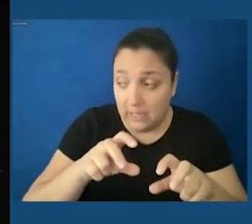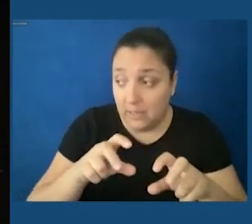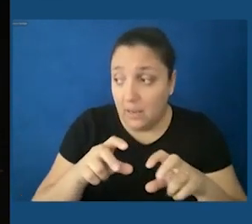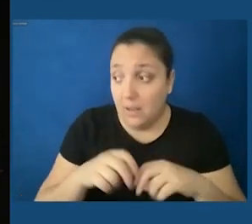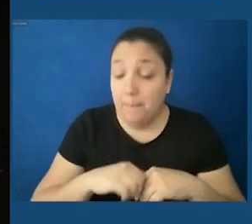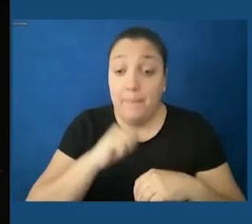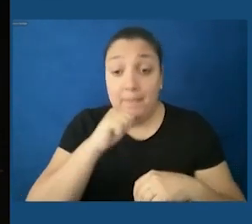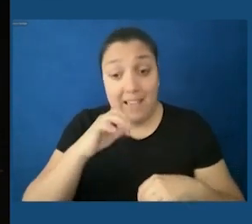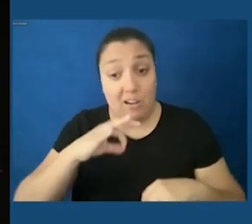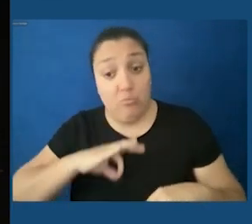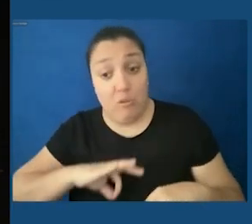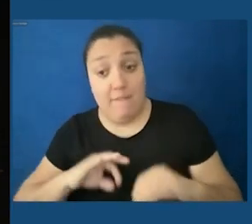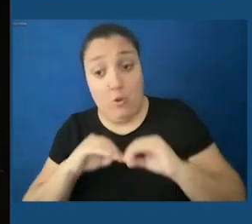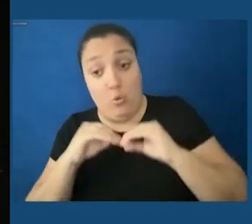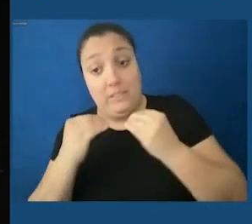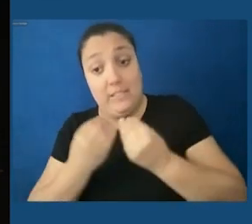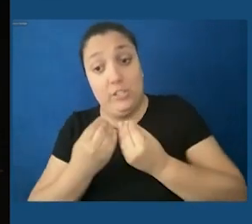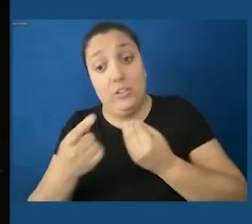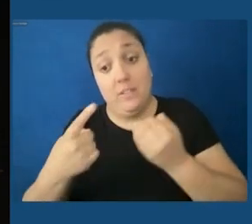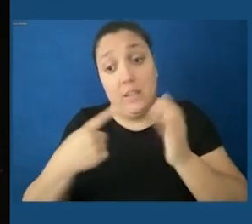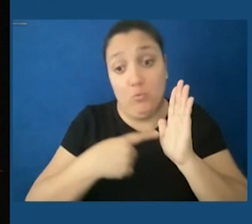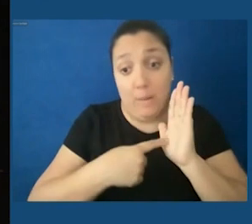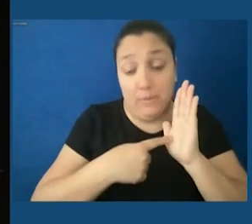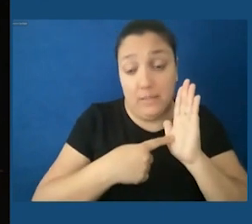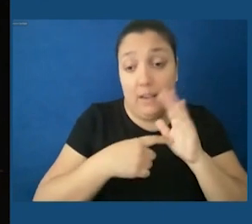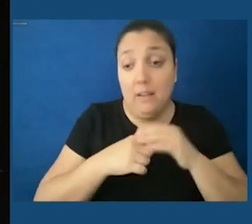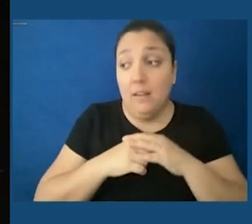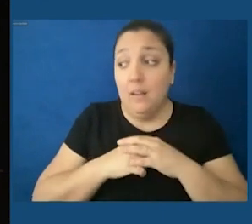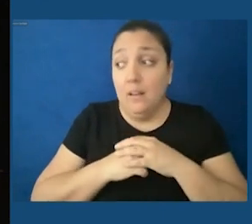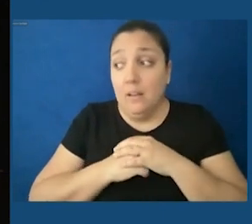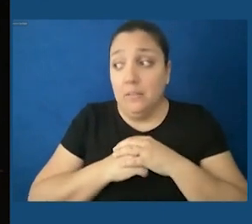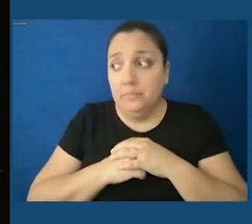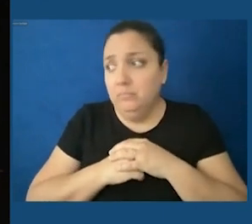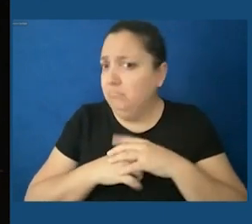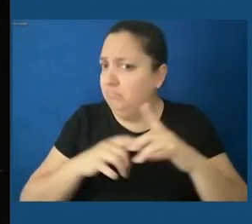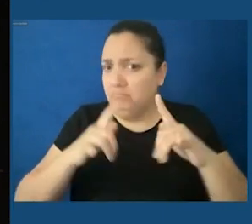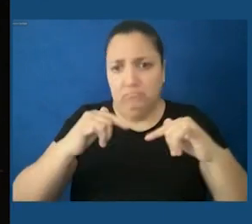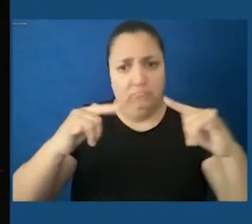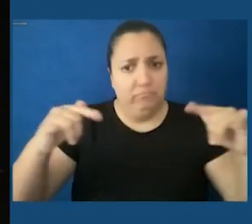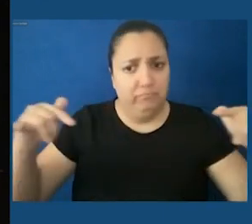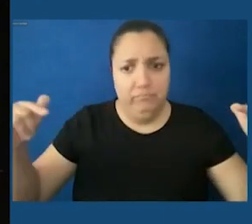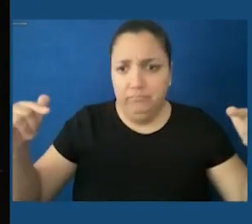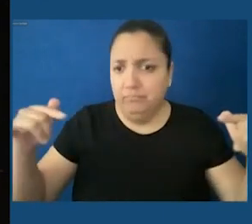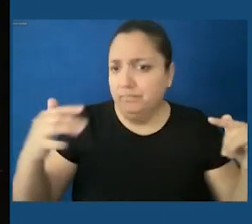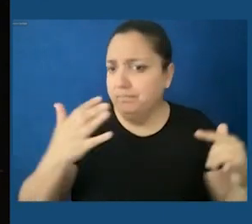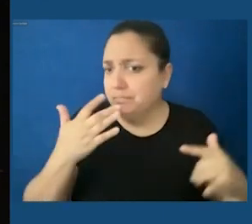nonprofit organizations that represent various communities, communities of color,